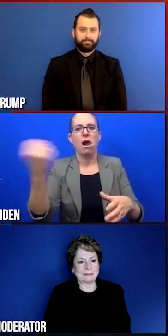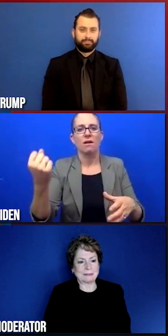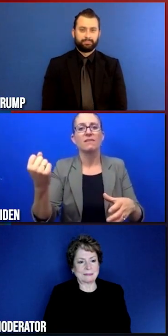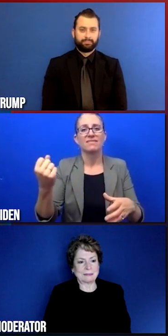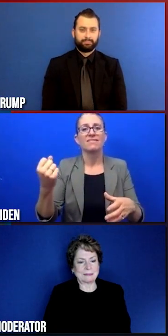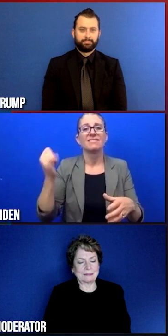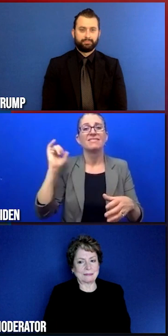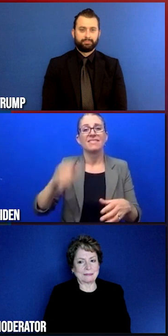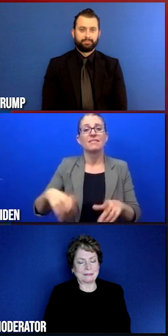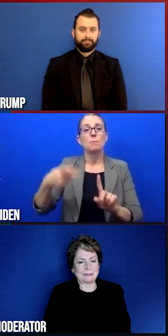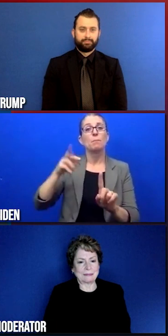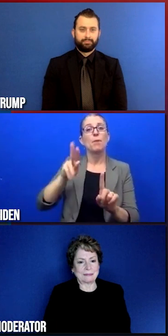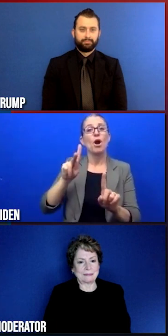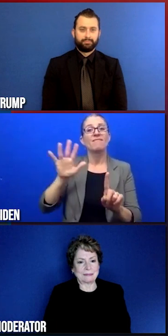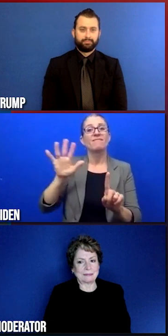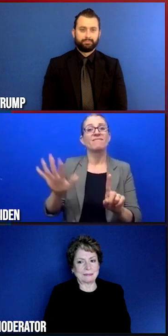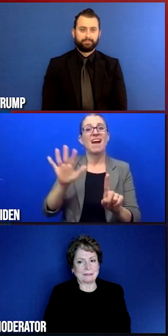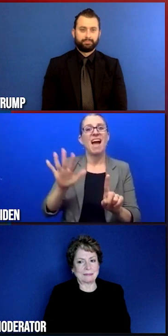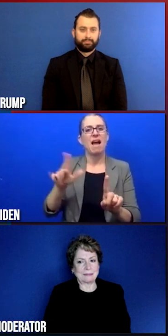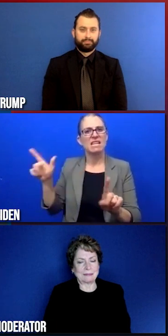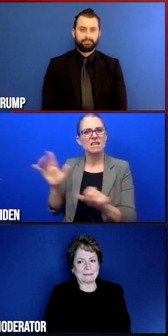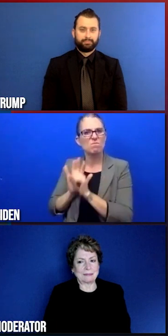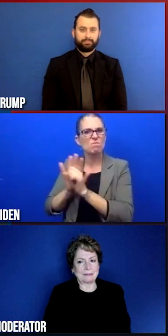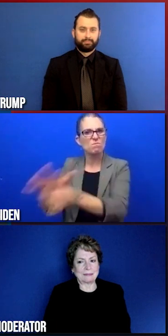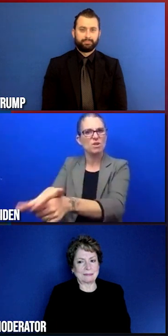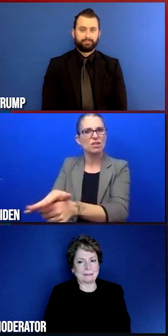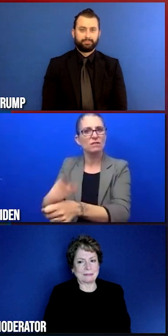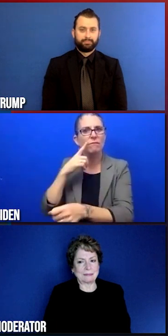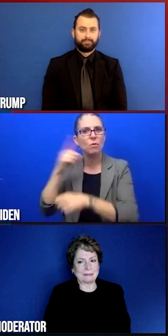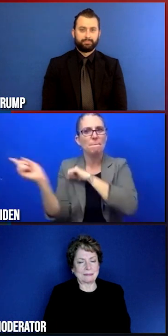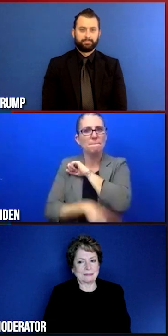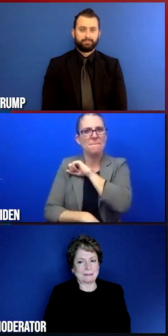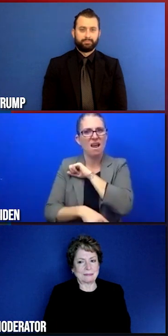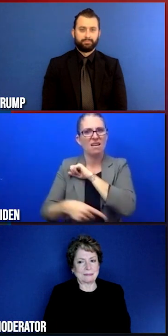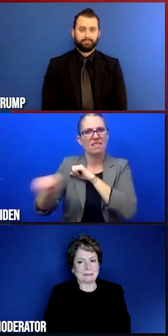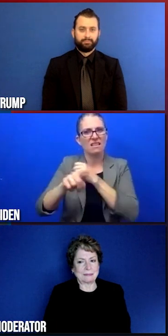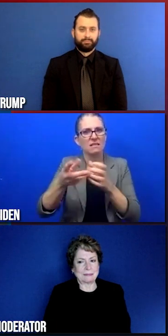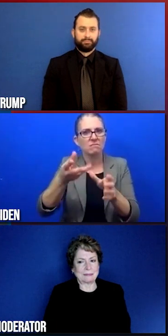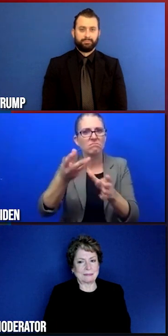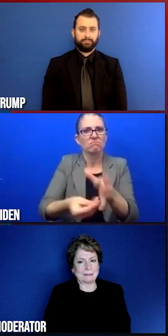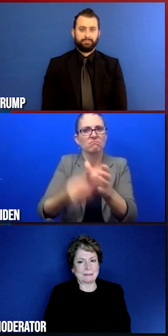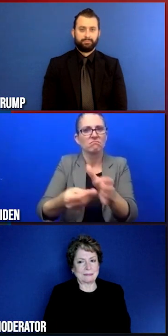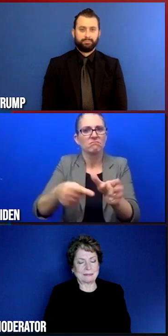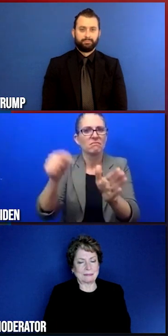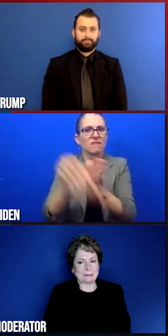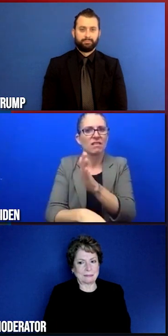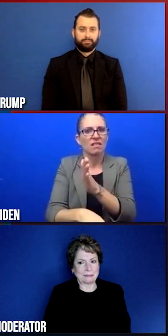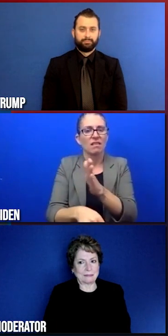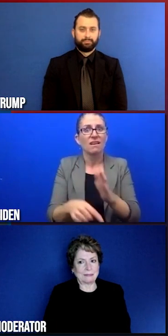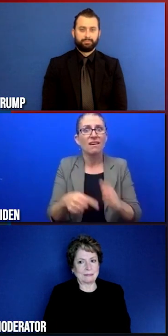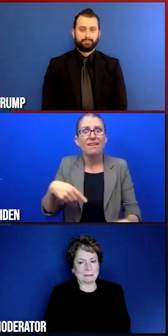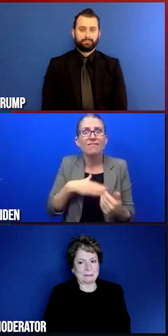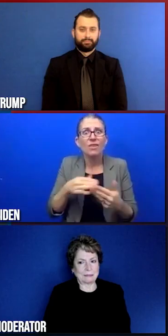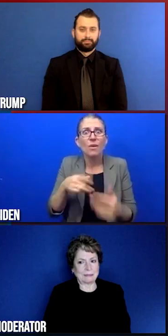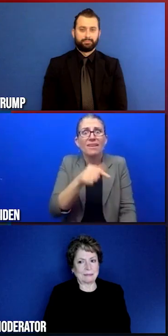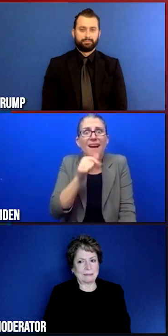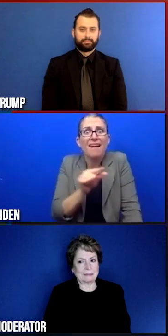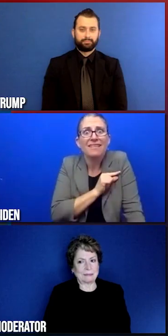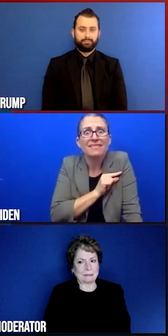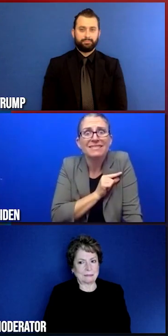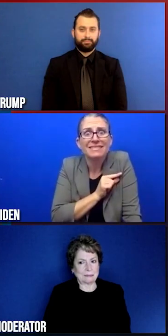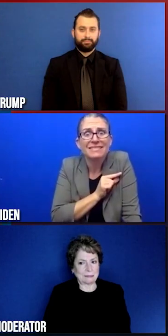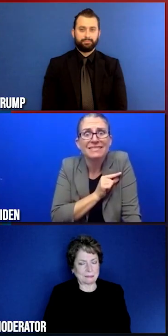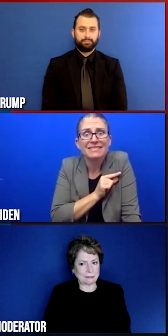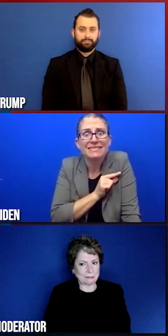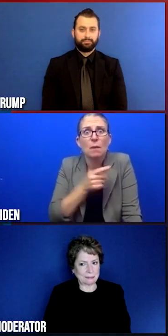that they got the death penalty. None of them were guilty of the crimes they were suggested. Look, and